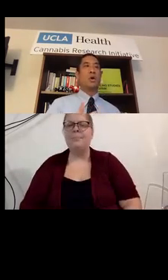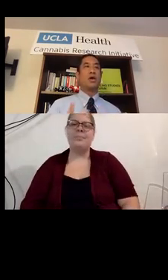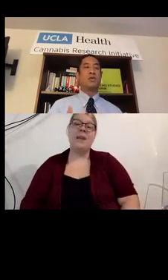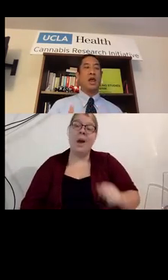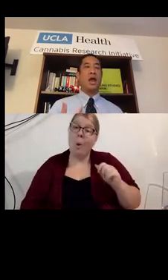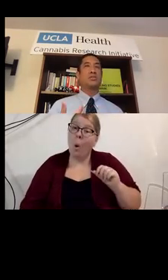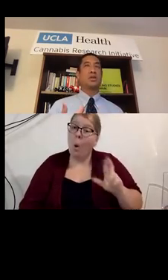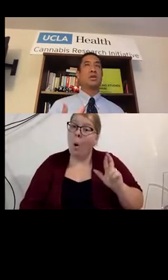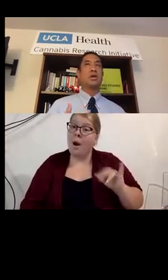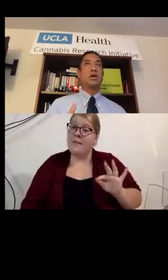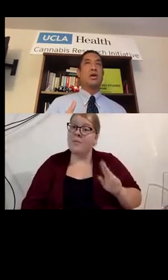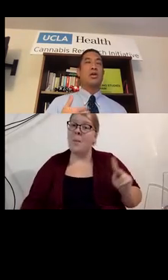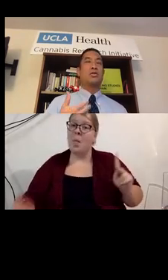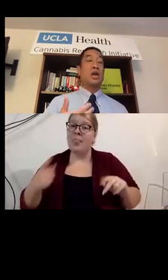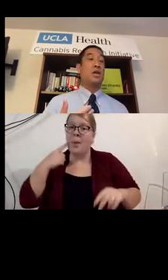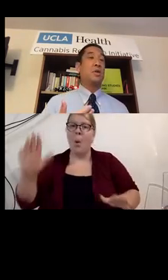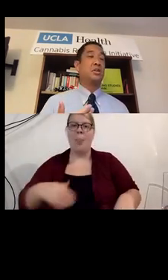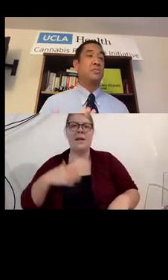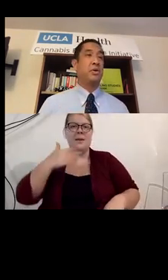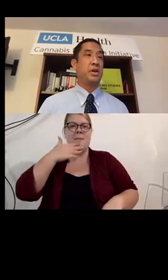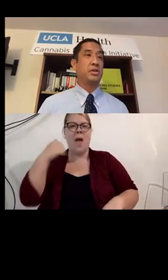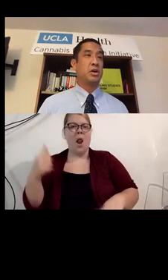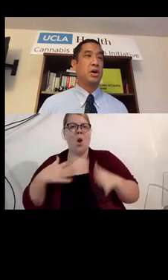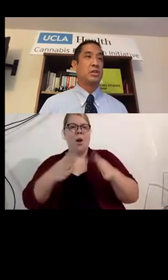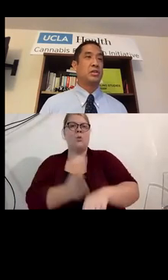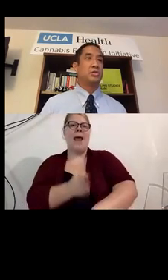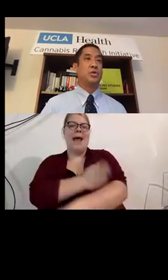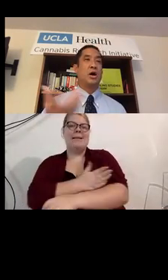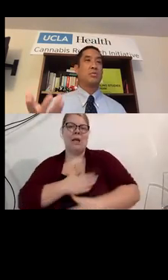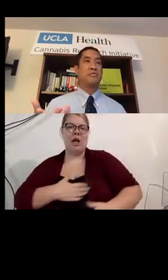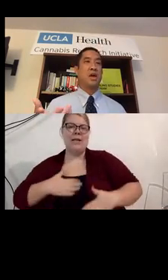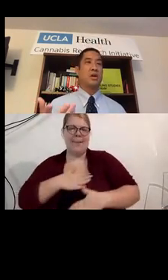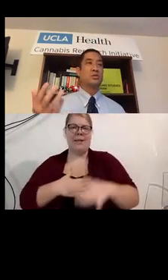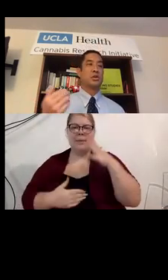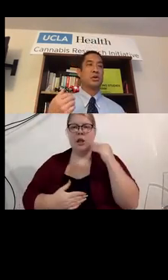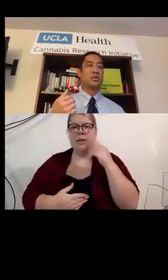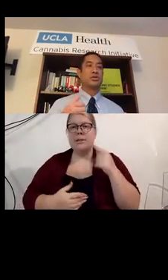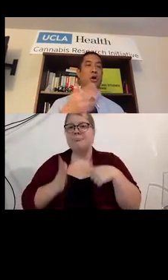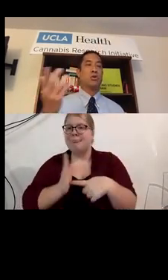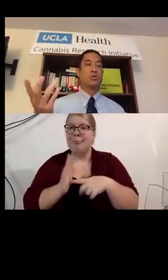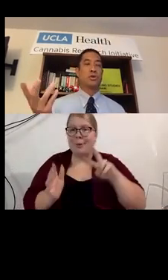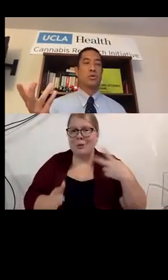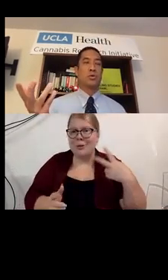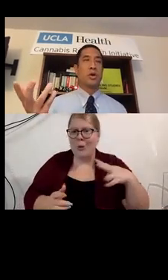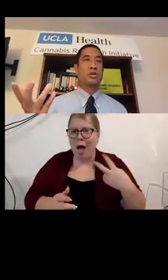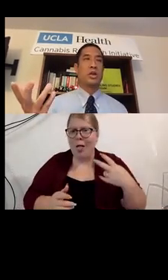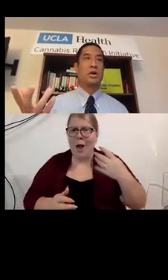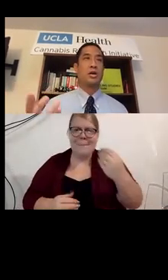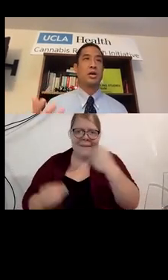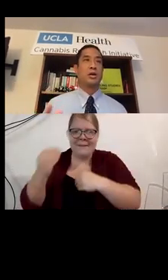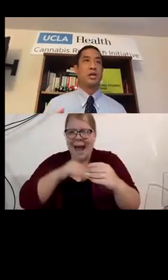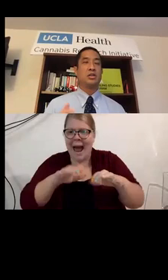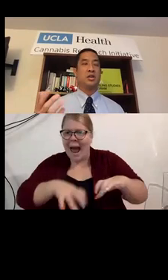is a way of enhancing entertainment experience, you know, like the $2 buffets or the shows, you know, with great